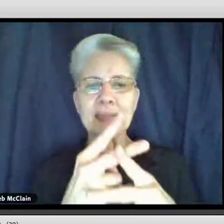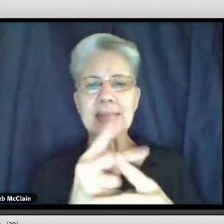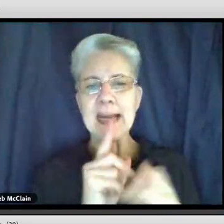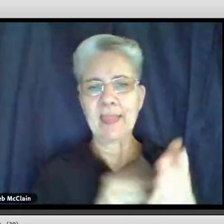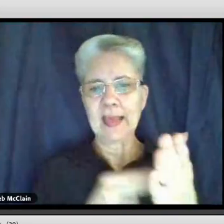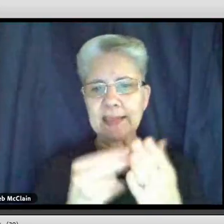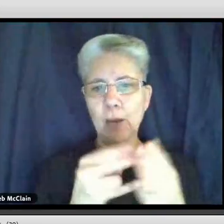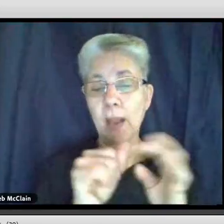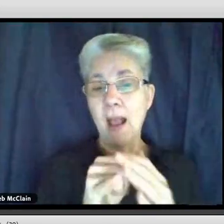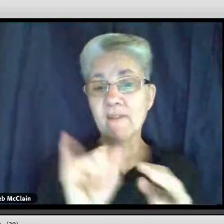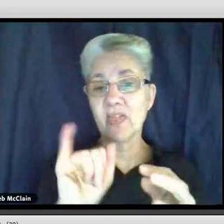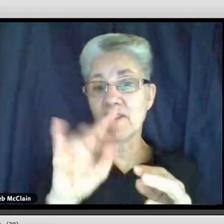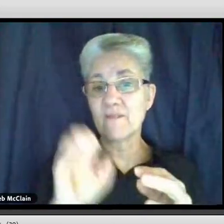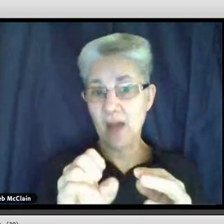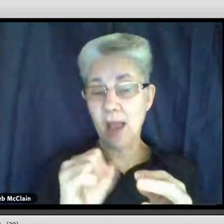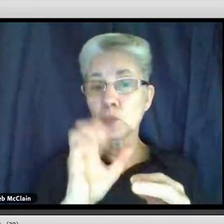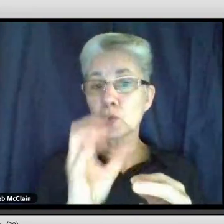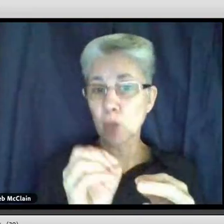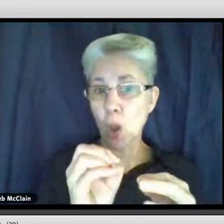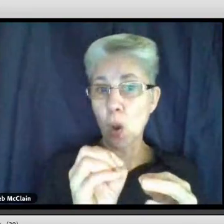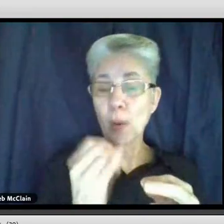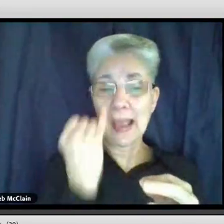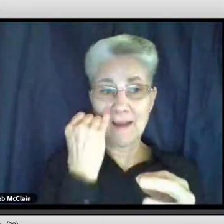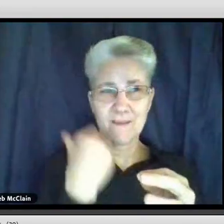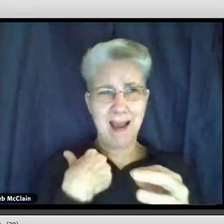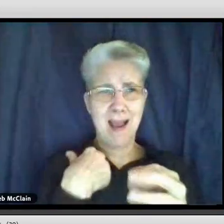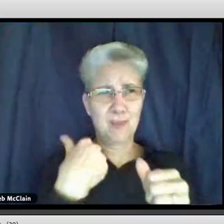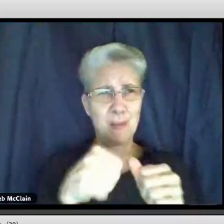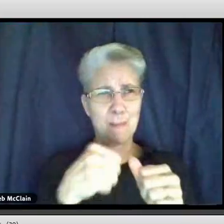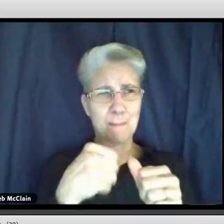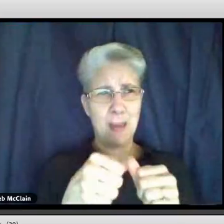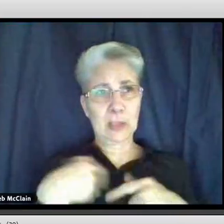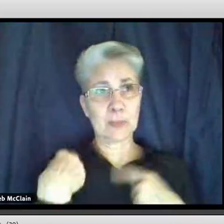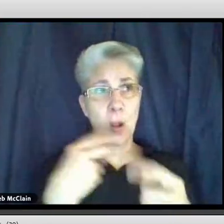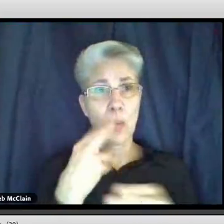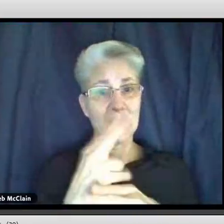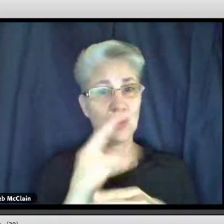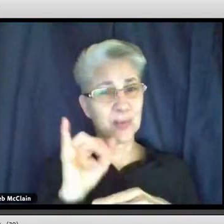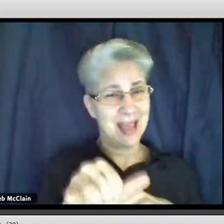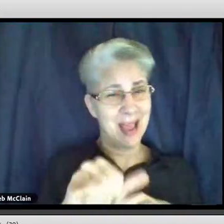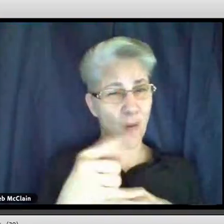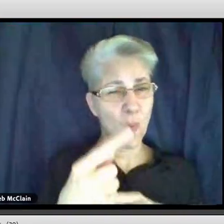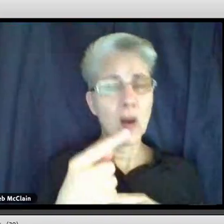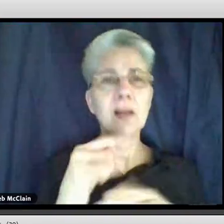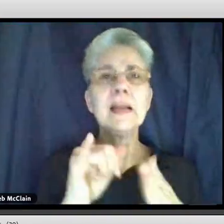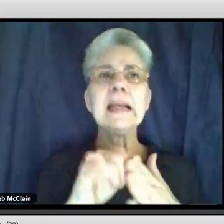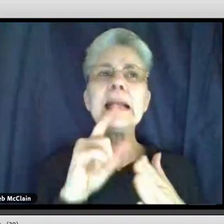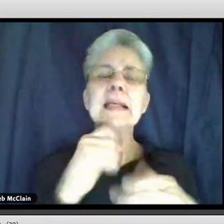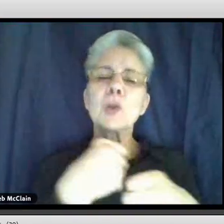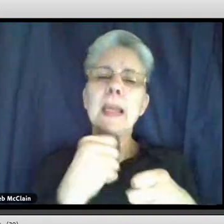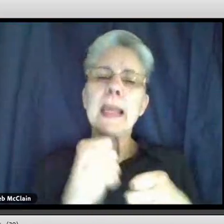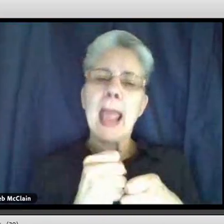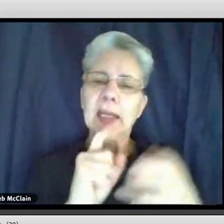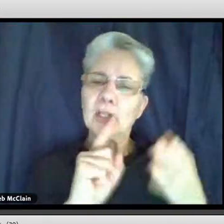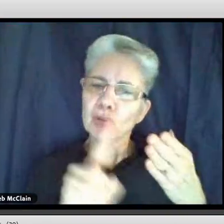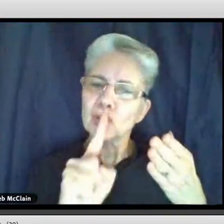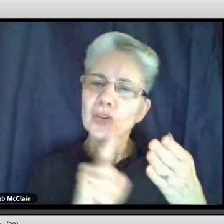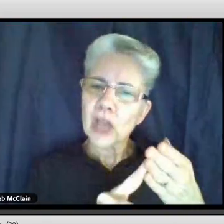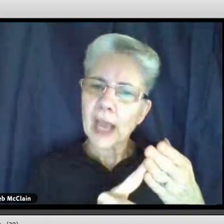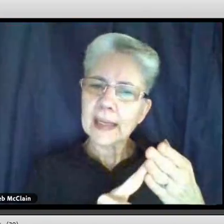of the files while doing so. So if I recall correctly, and it's been a while since I used this one, it is creating and